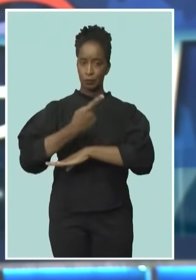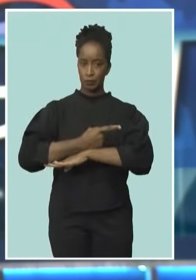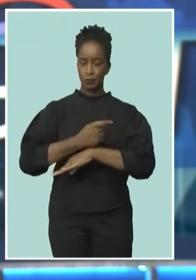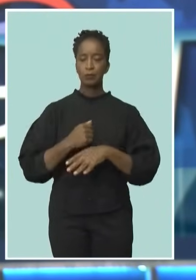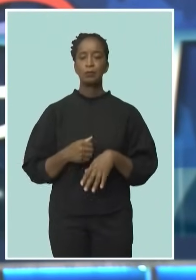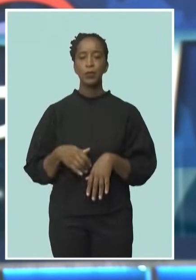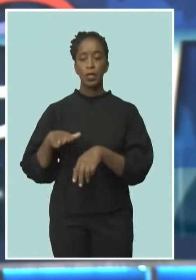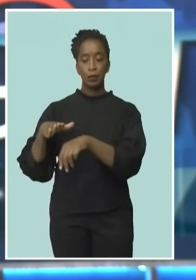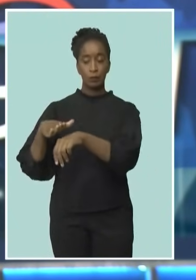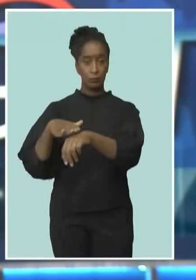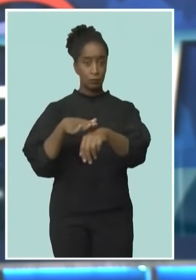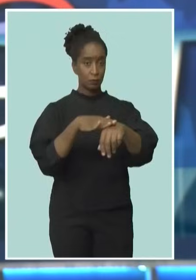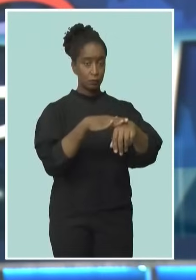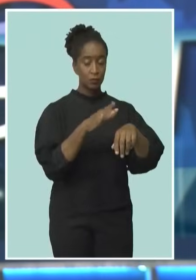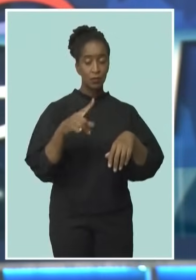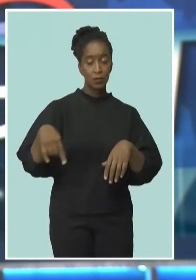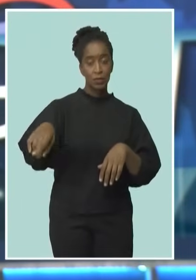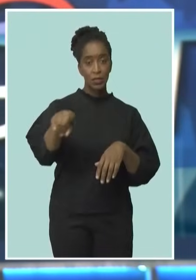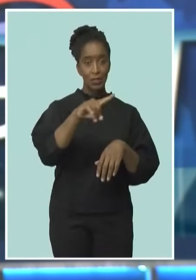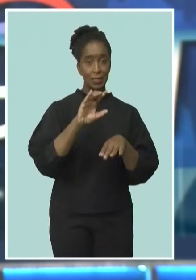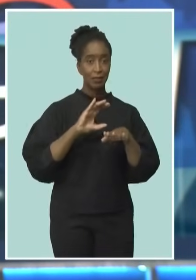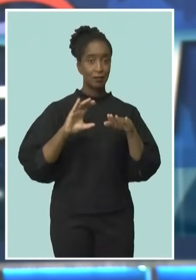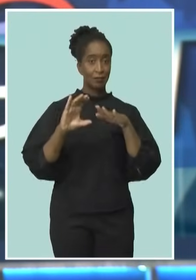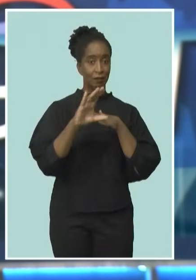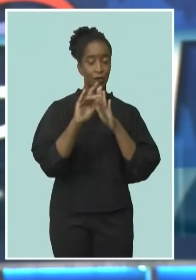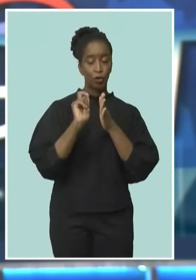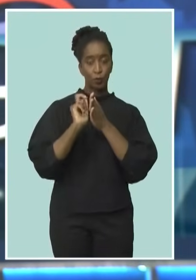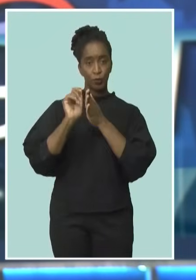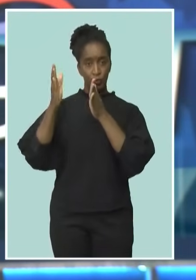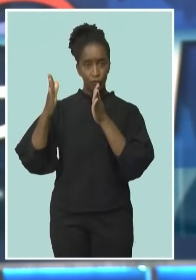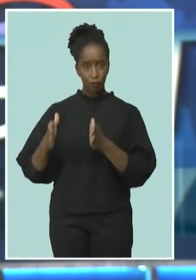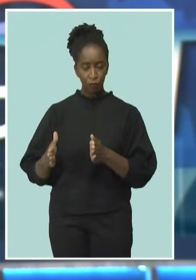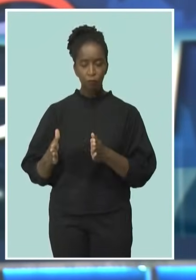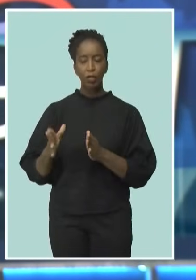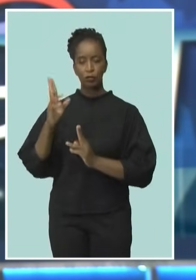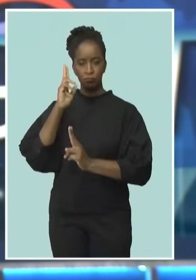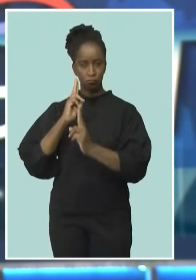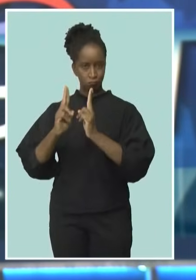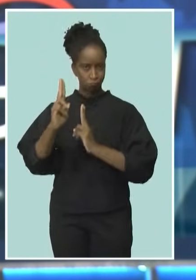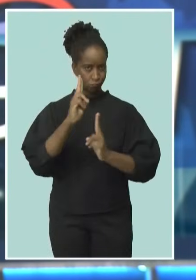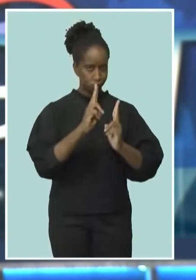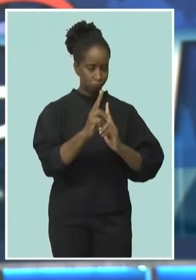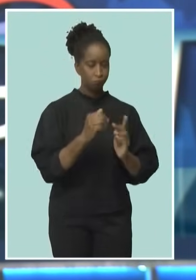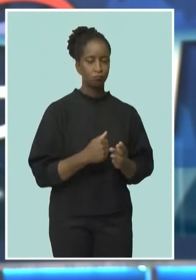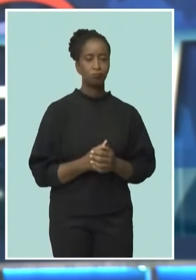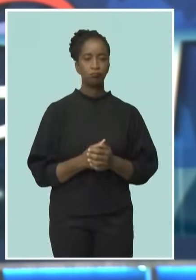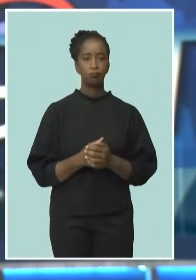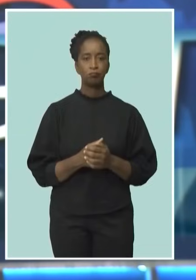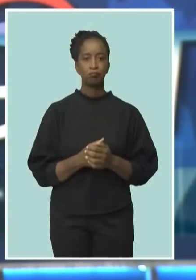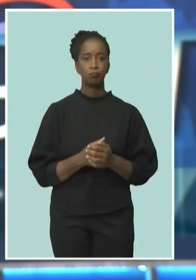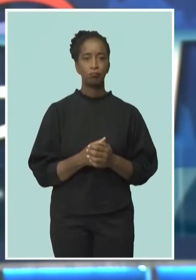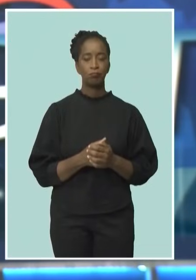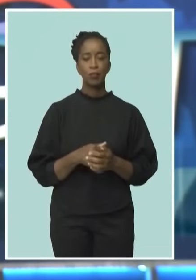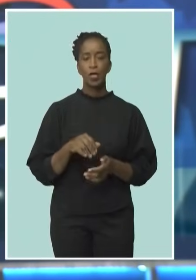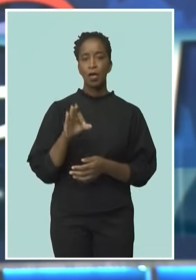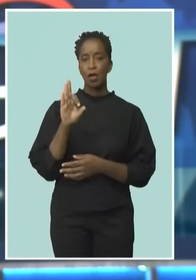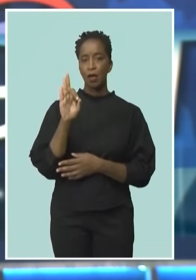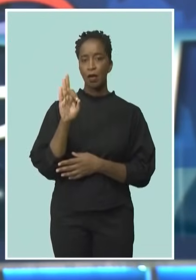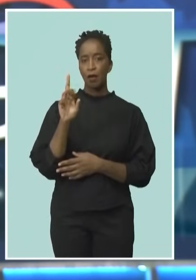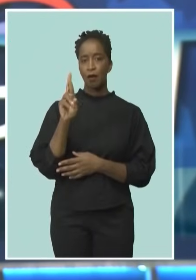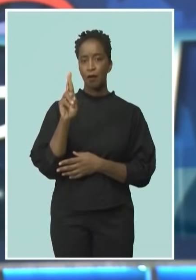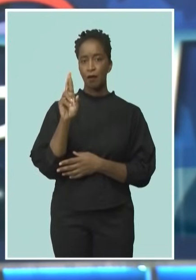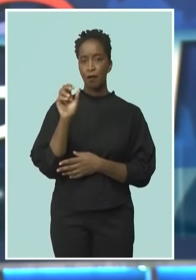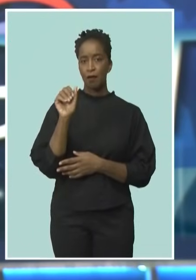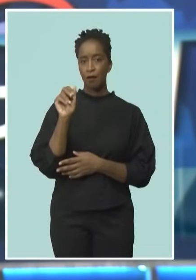Caribbean authors and aspiring writers to be celebrated and honored. It comes from Chair of the Frank Cullimore Literary Endowment,